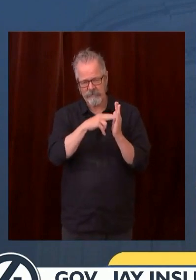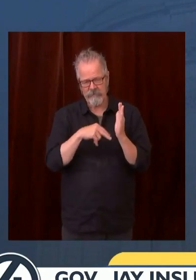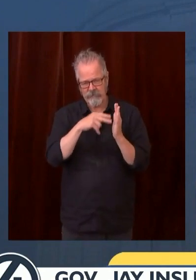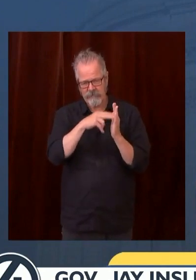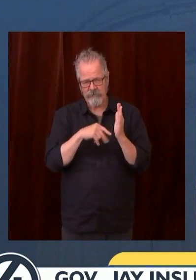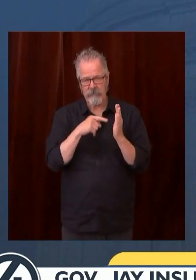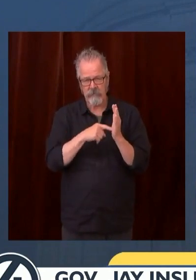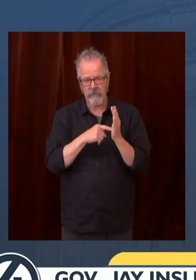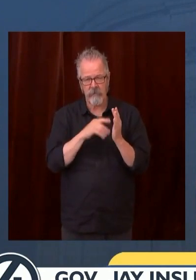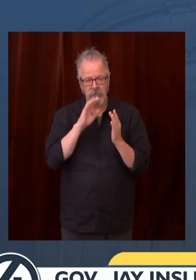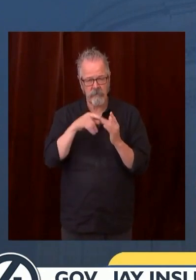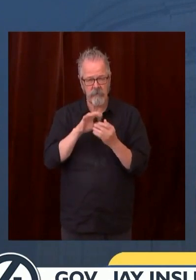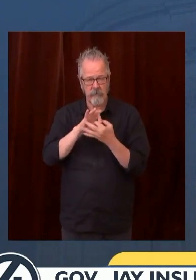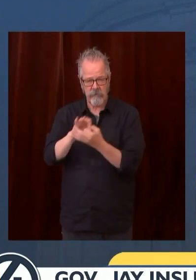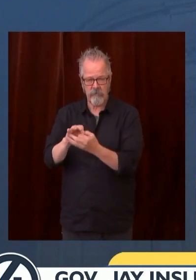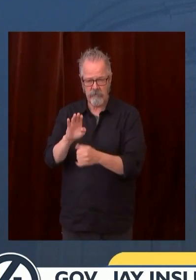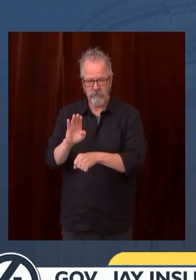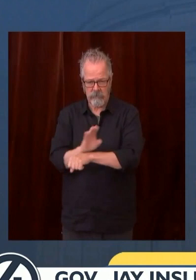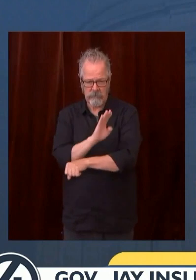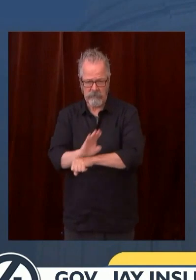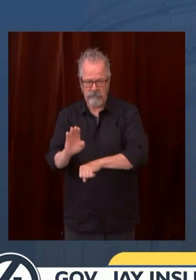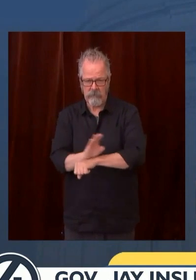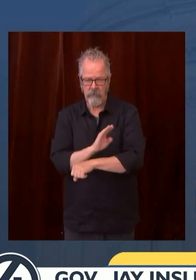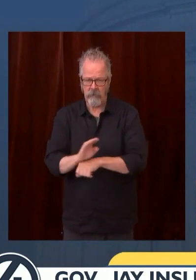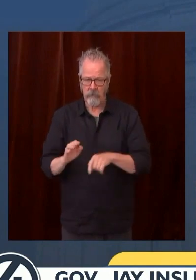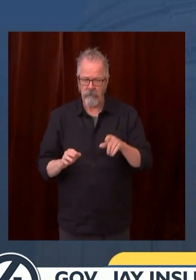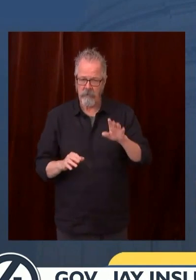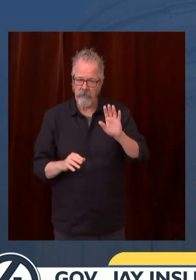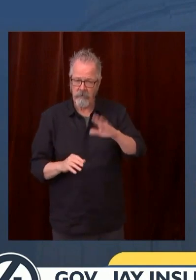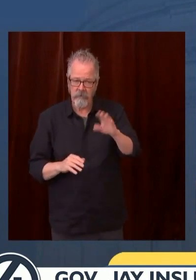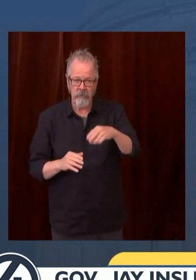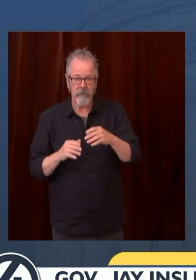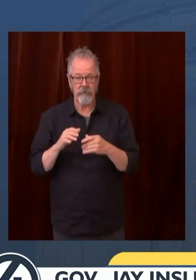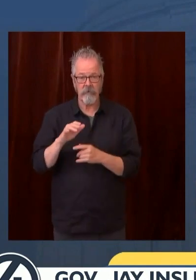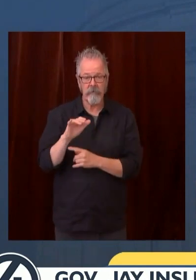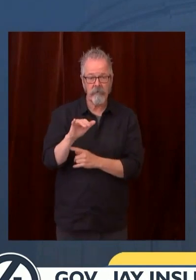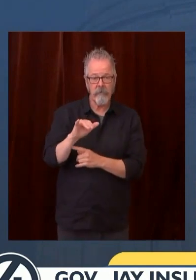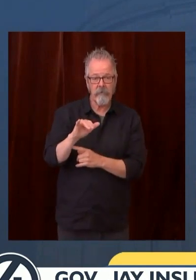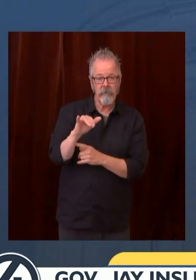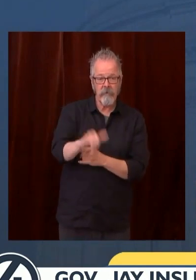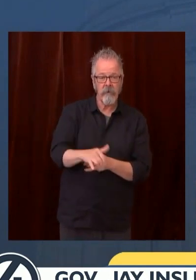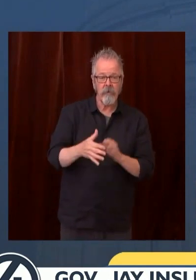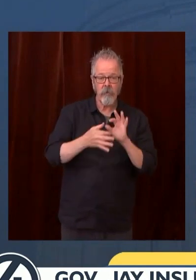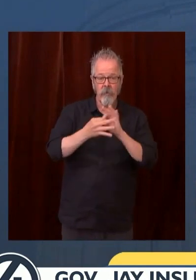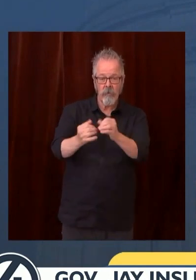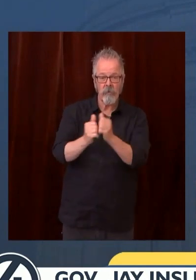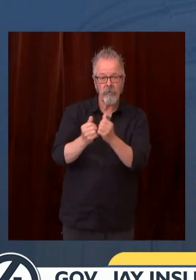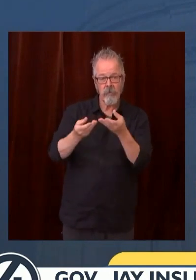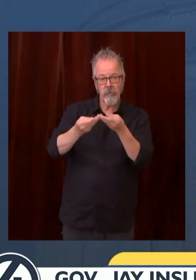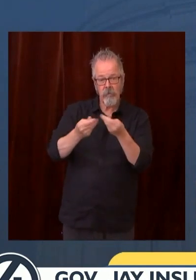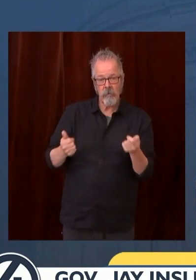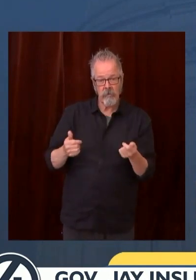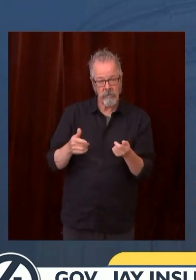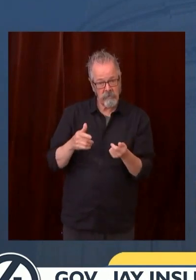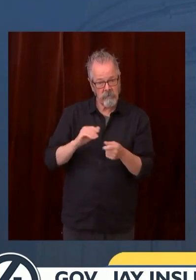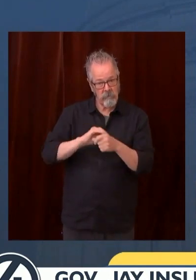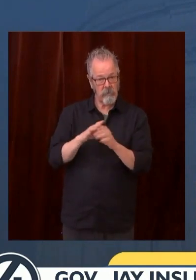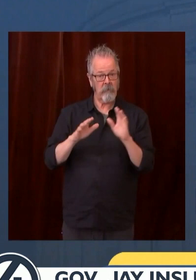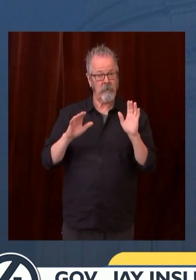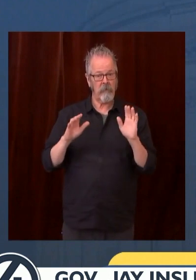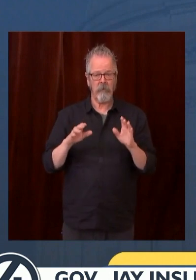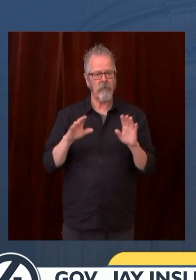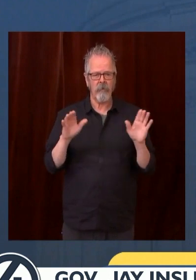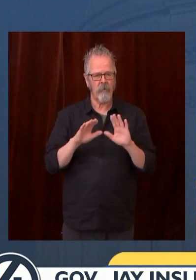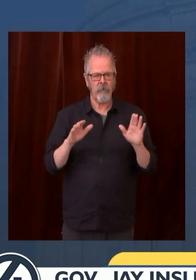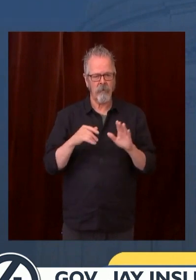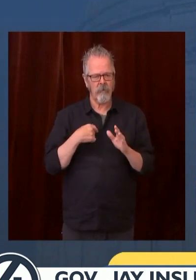what we really need, which is for individuals to make individual decisions in their individual lives